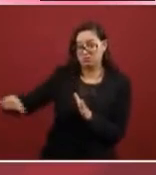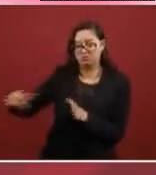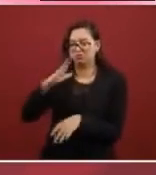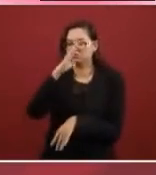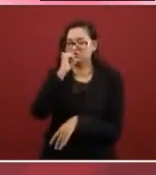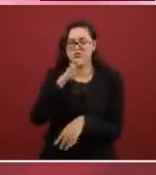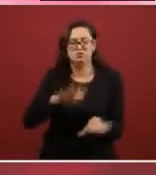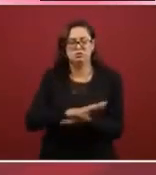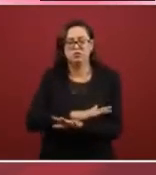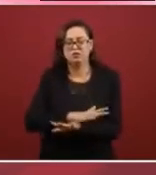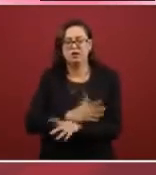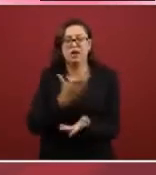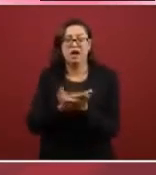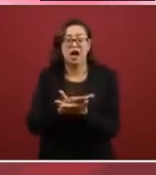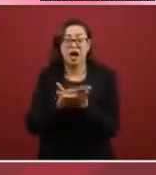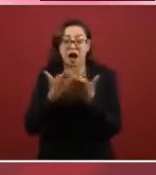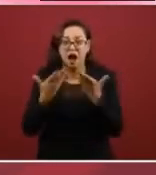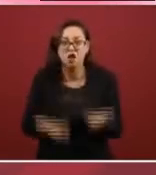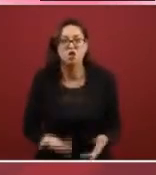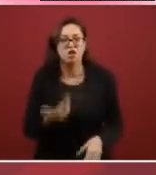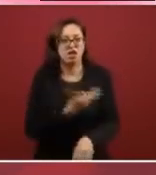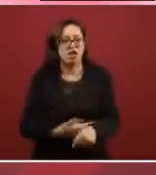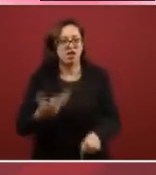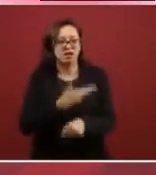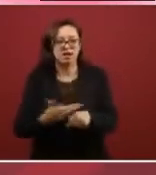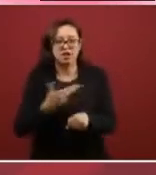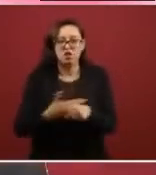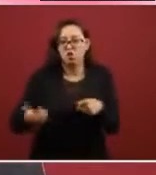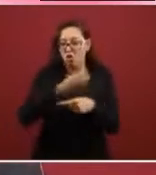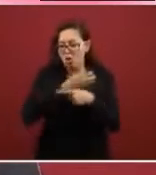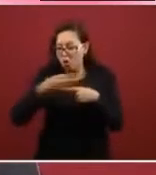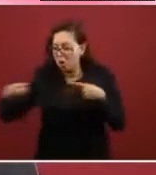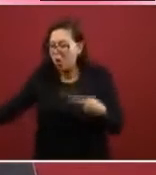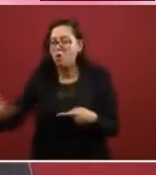ajustes, These adjustments and